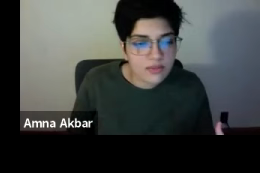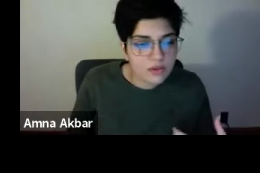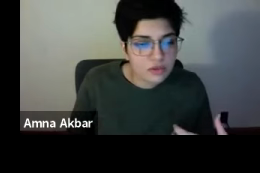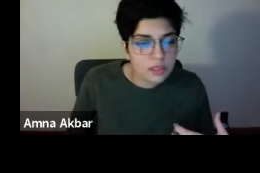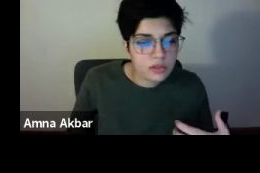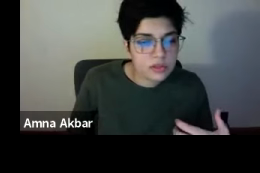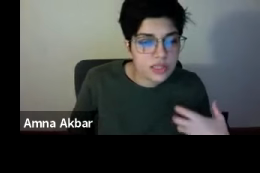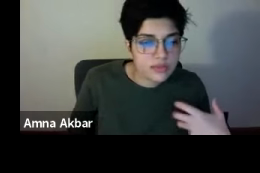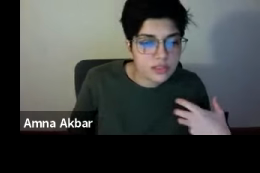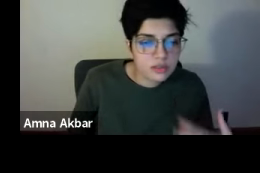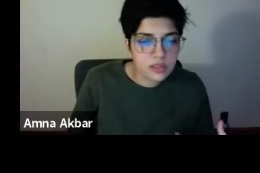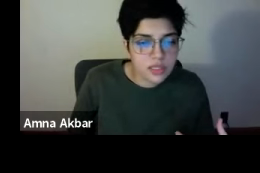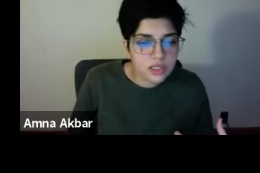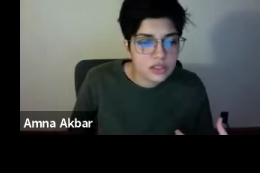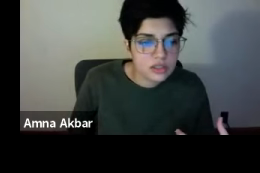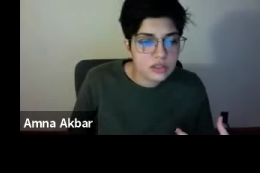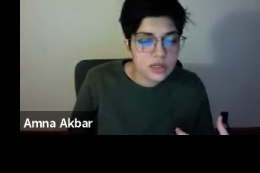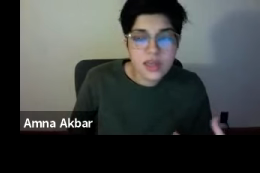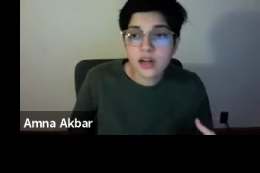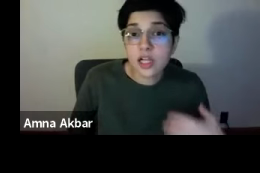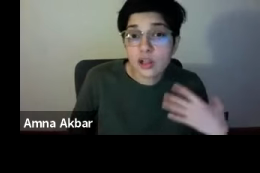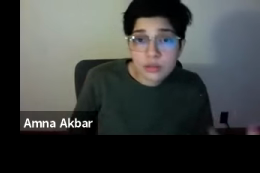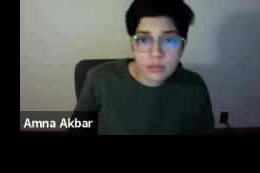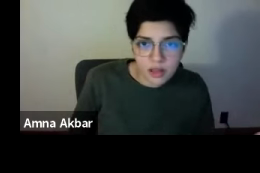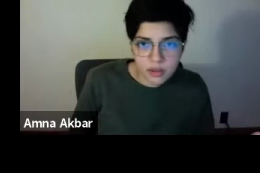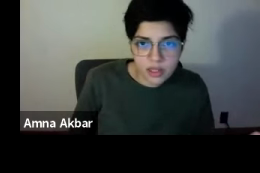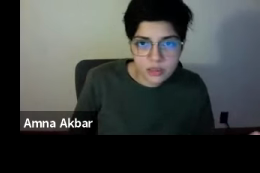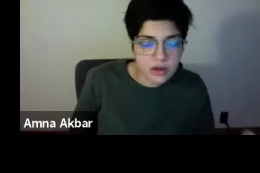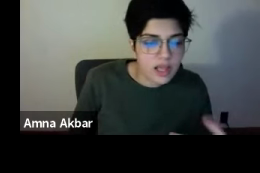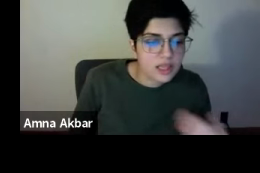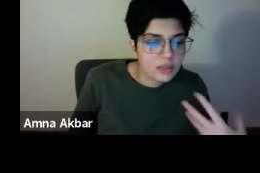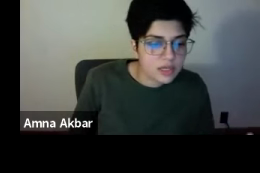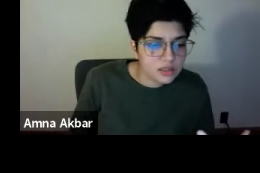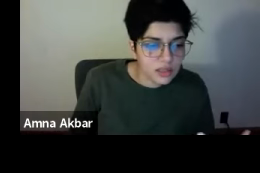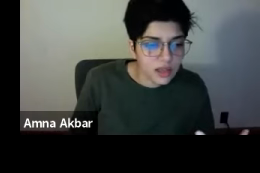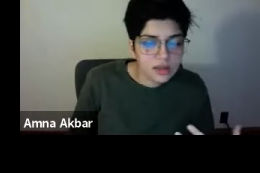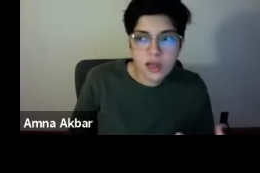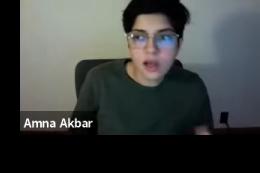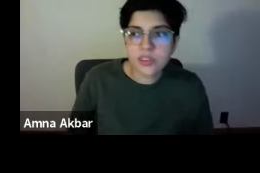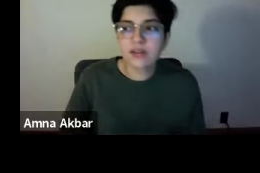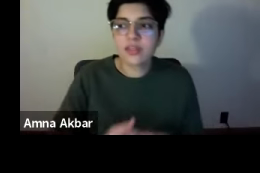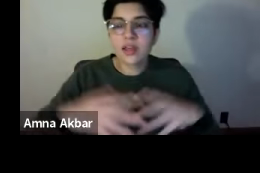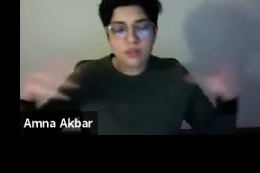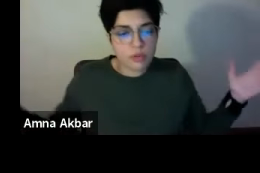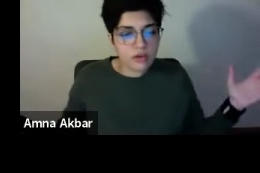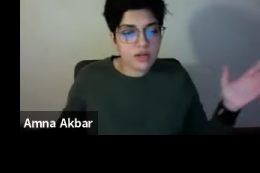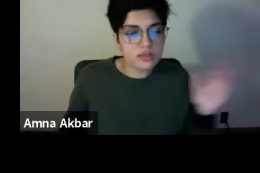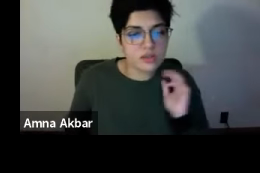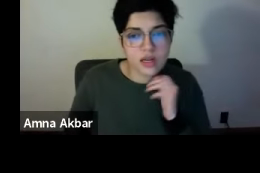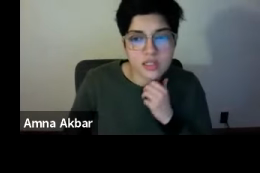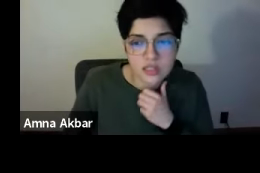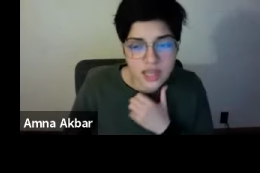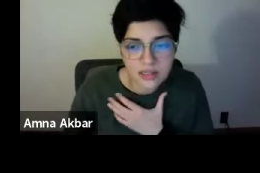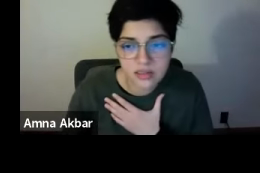and avenues for people to self-determine those conditions that include the ballot box, but are not limited to that? To kind of think of the broad range